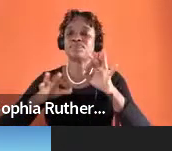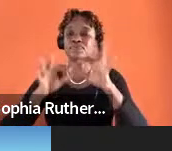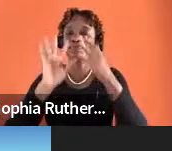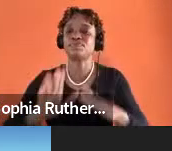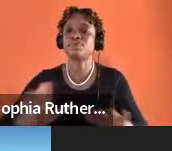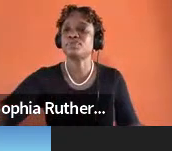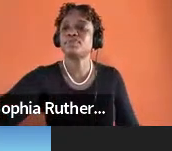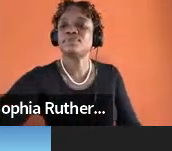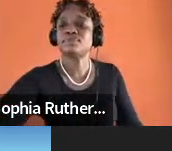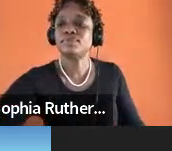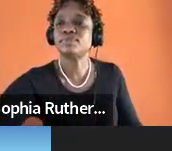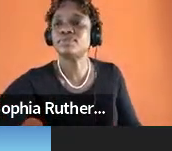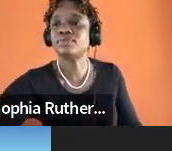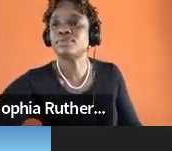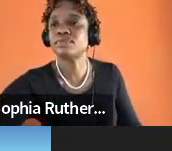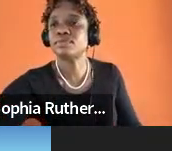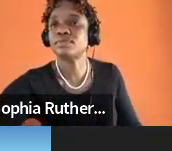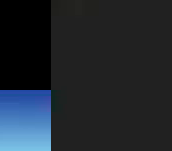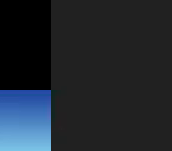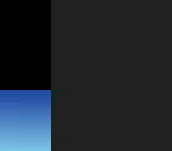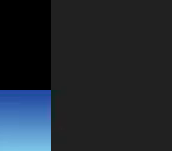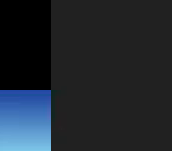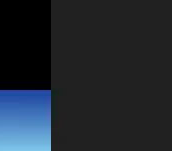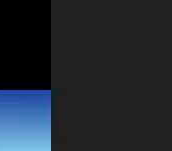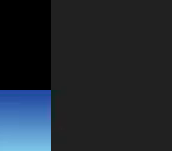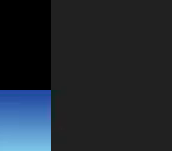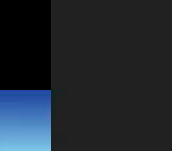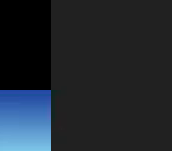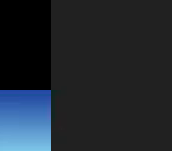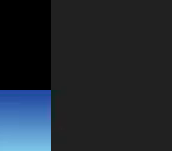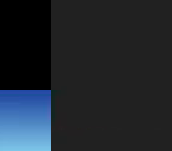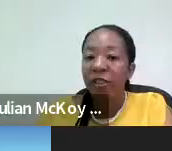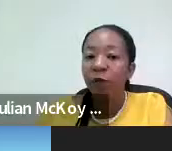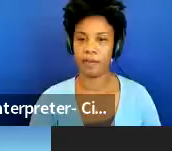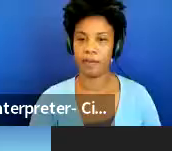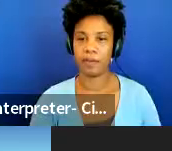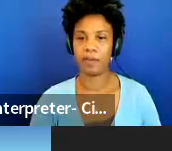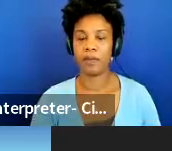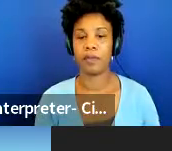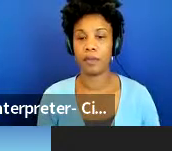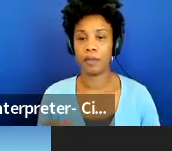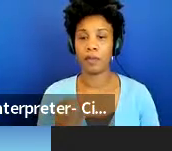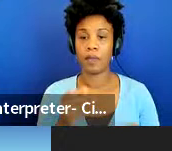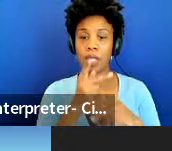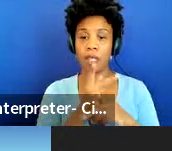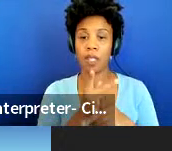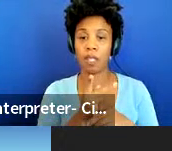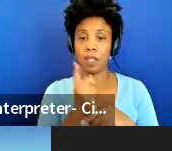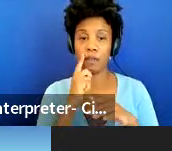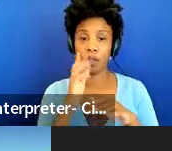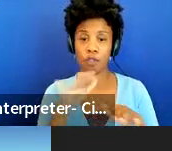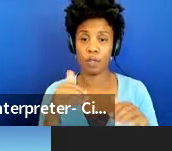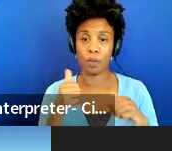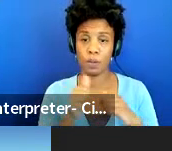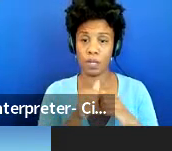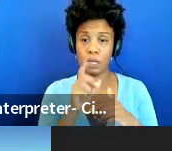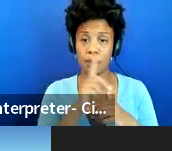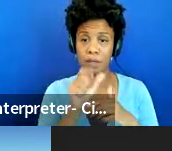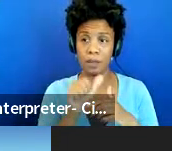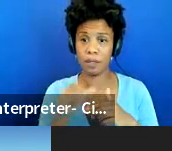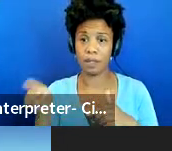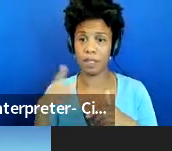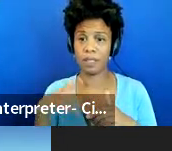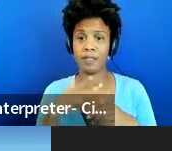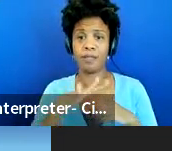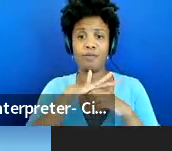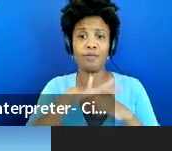Now, caring for children with profound disabilities for them was something that was very stressful, and many of them did,